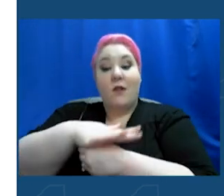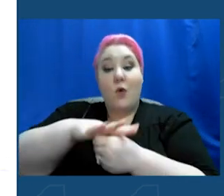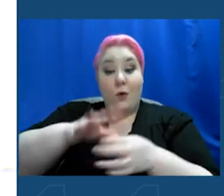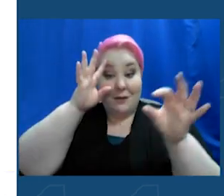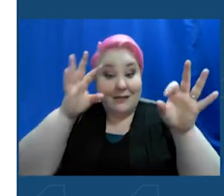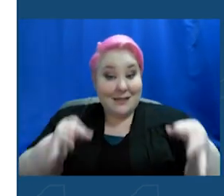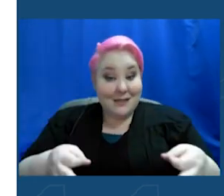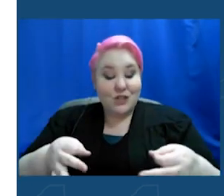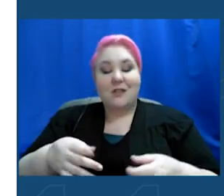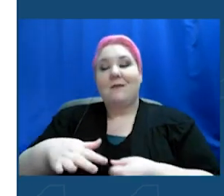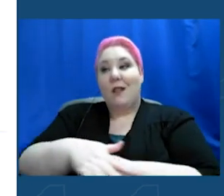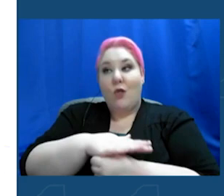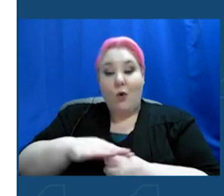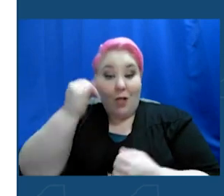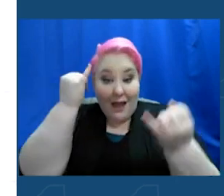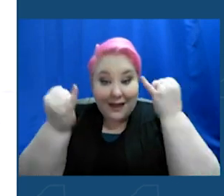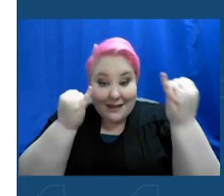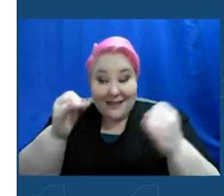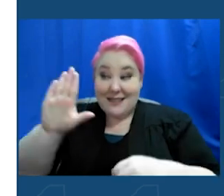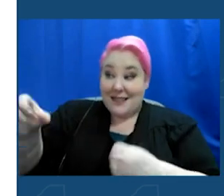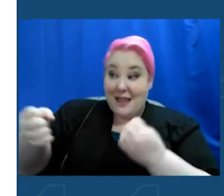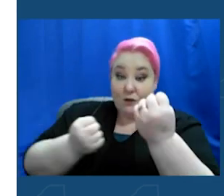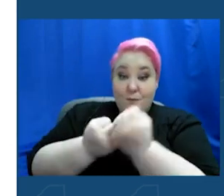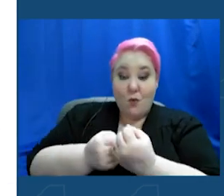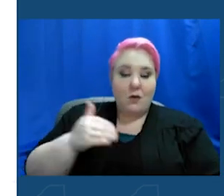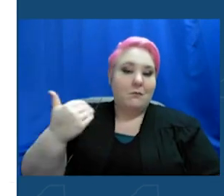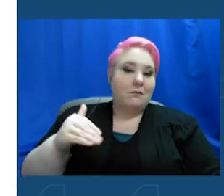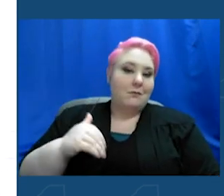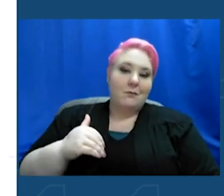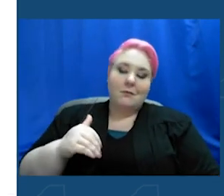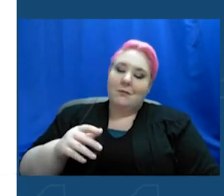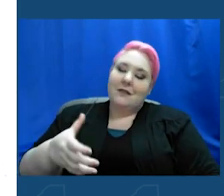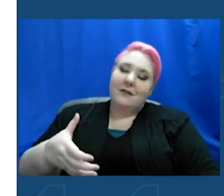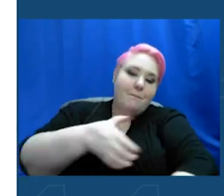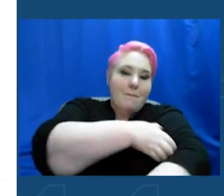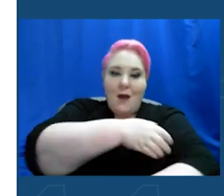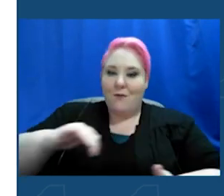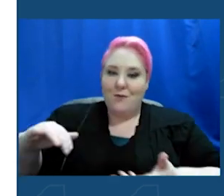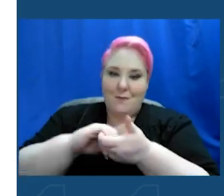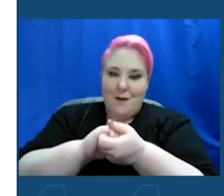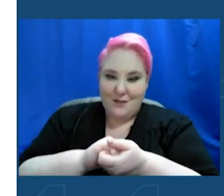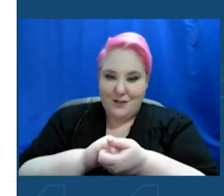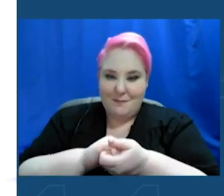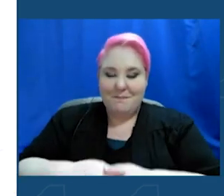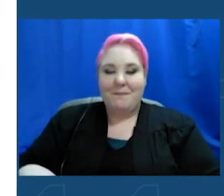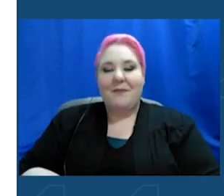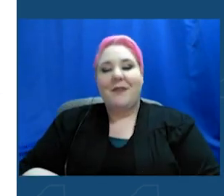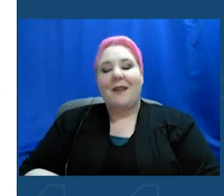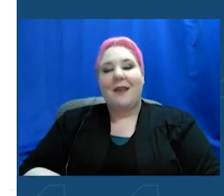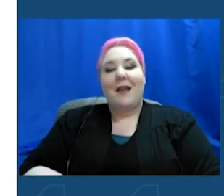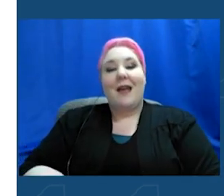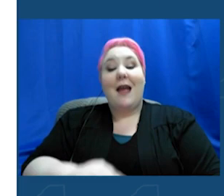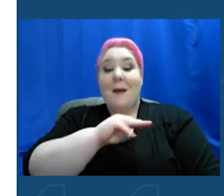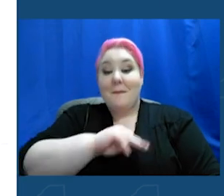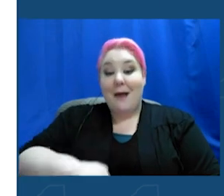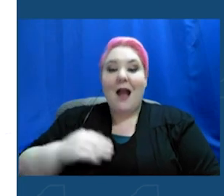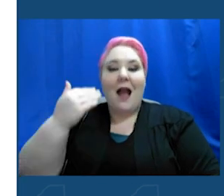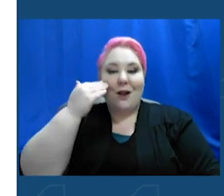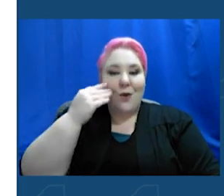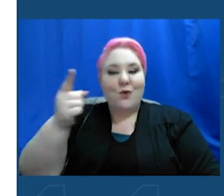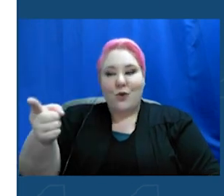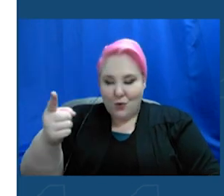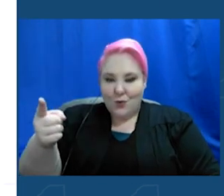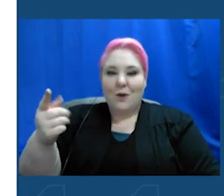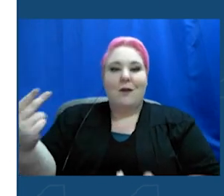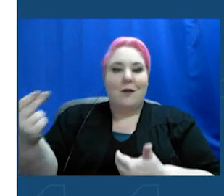local ideas, has been such a powerful partnership. And I understand, Mayor, that this is you're coming into your last year, and you can look